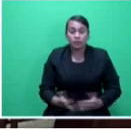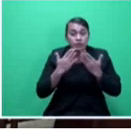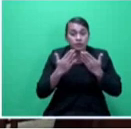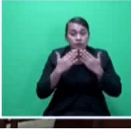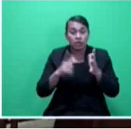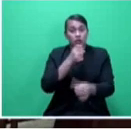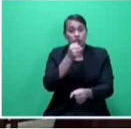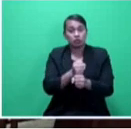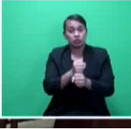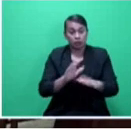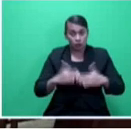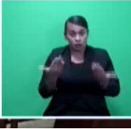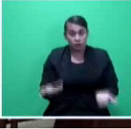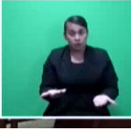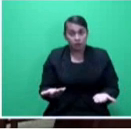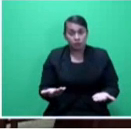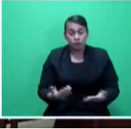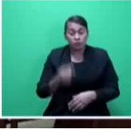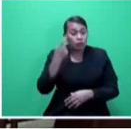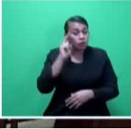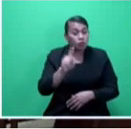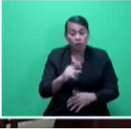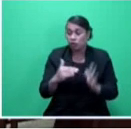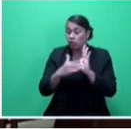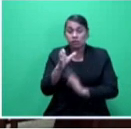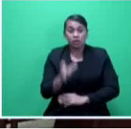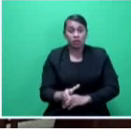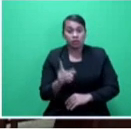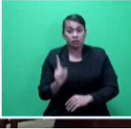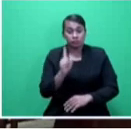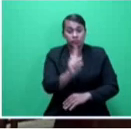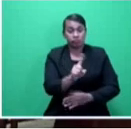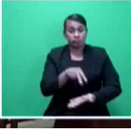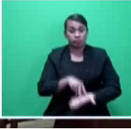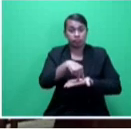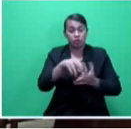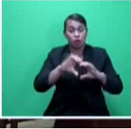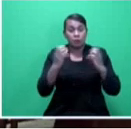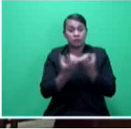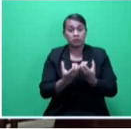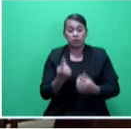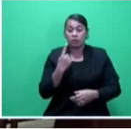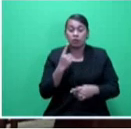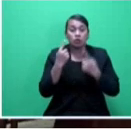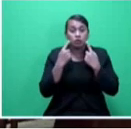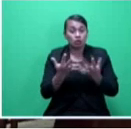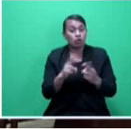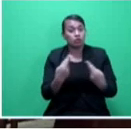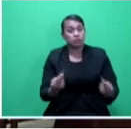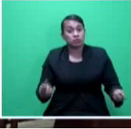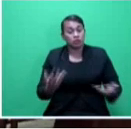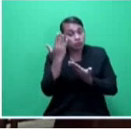I now call on the Chairperson of the Standing Committee on Natural Resources, the Honourable Sanjay